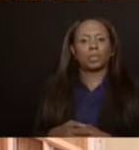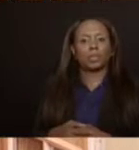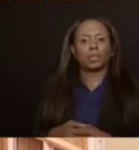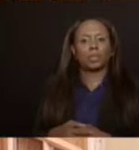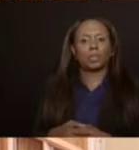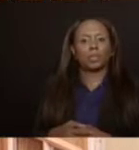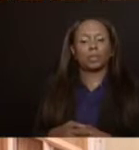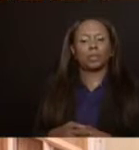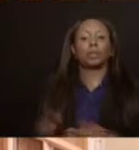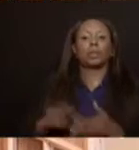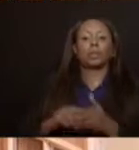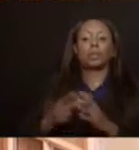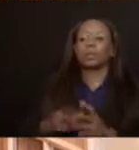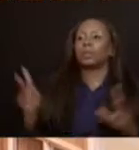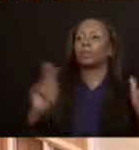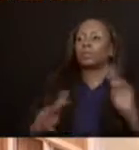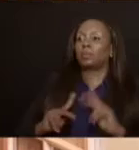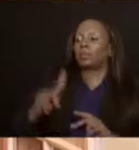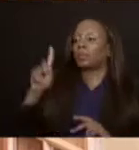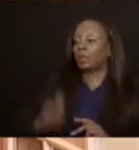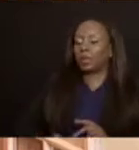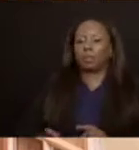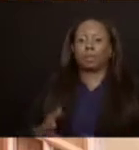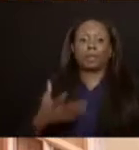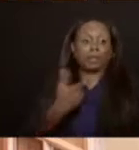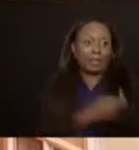either vaccinated or recently tested.